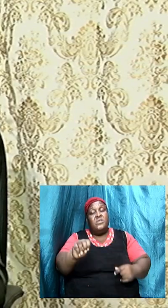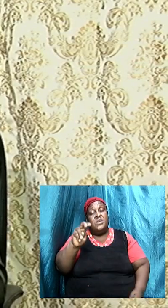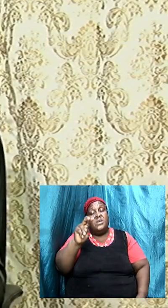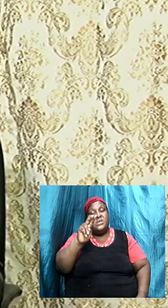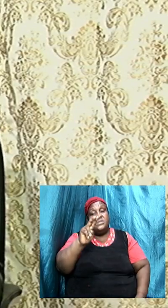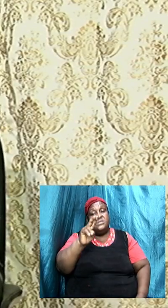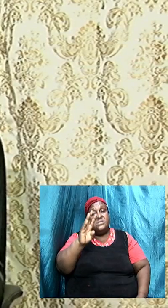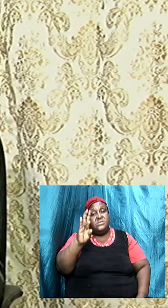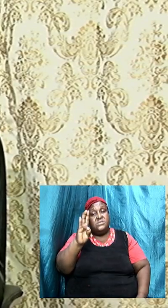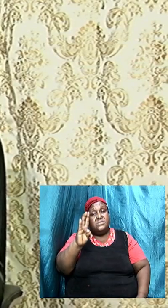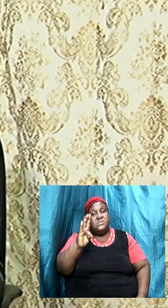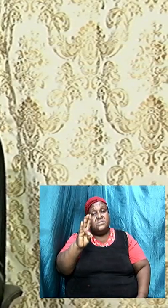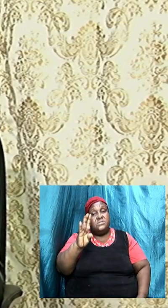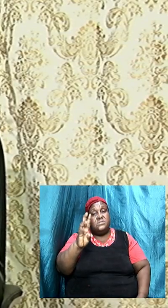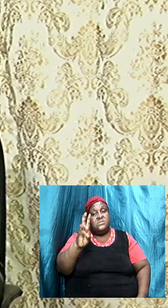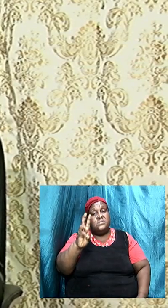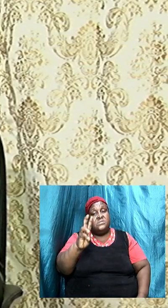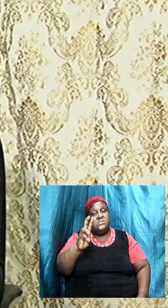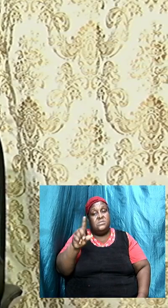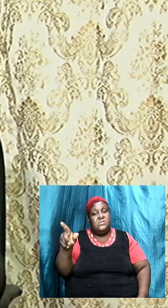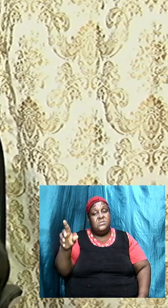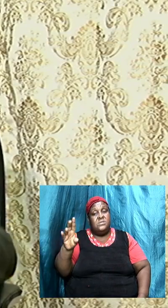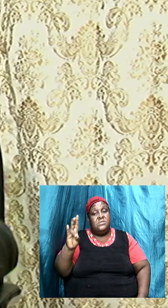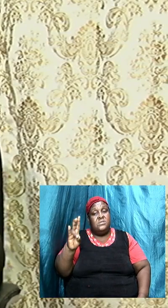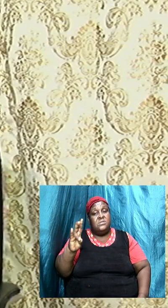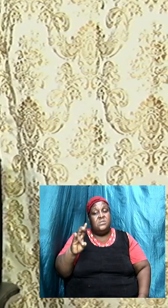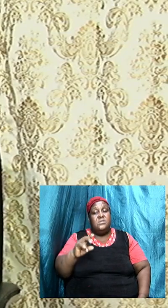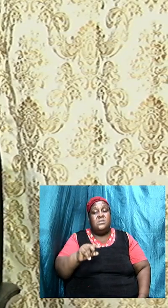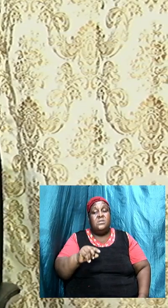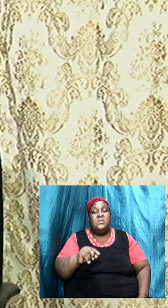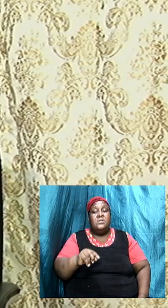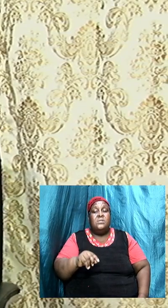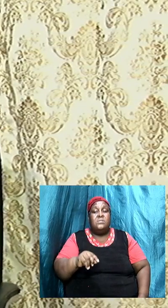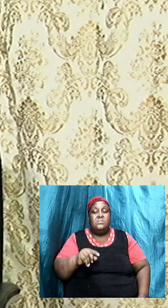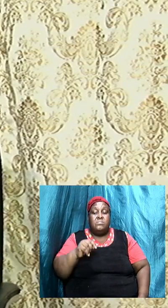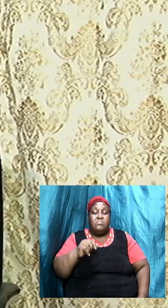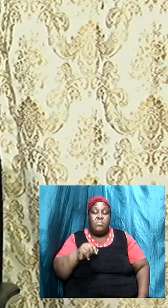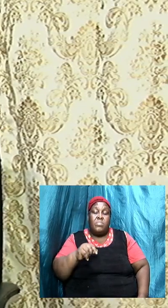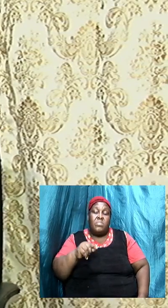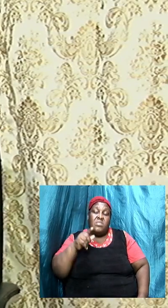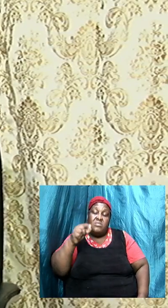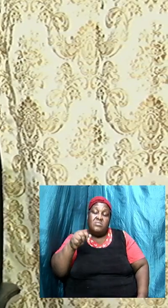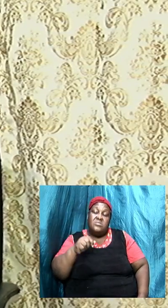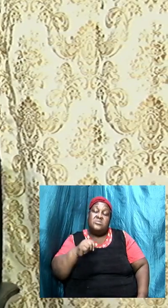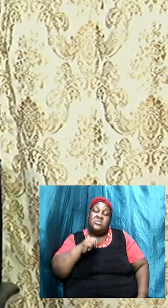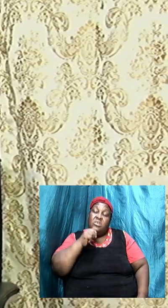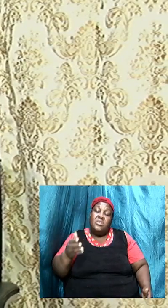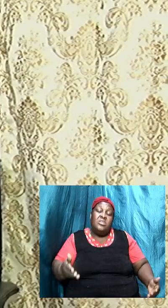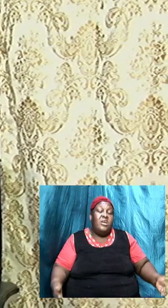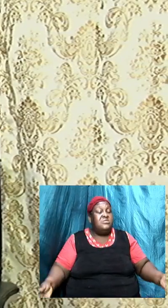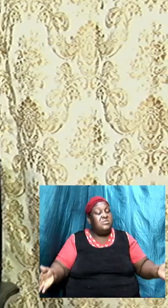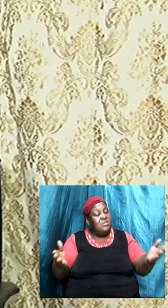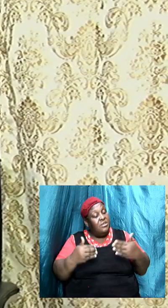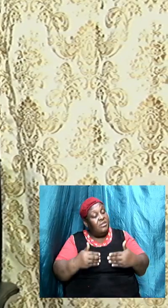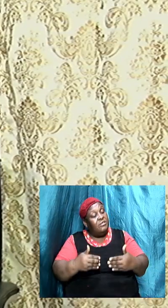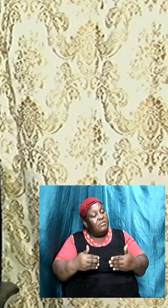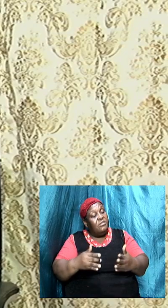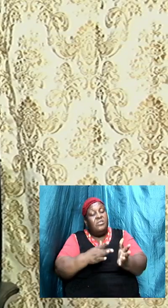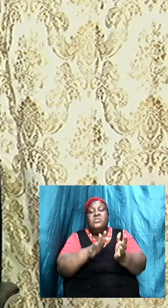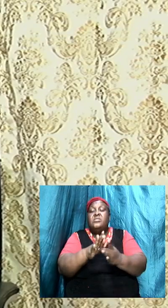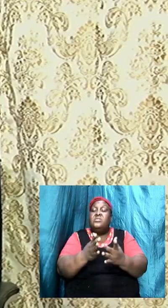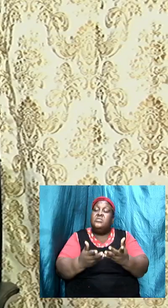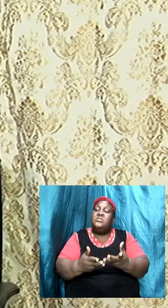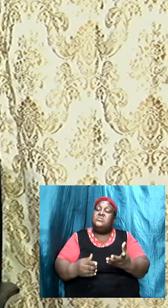He is not here, but is risen. Remember how he spake unto you when he was yet in Galilee,